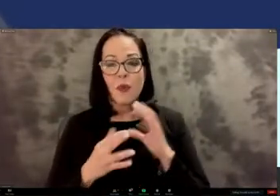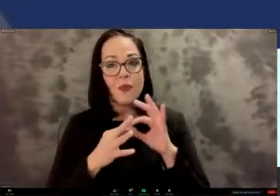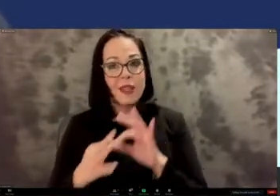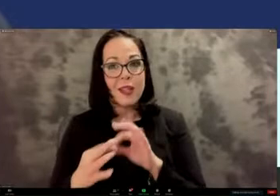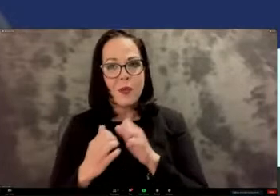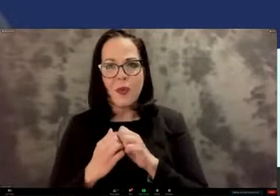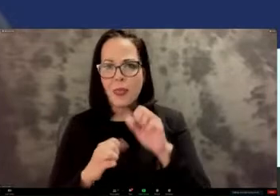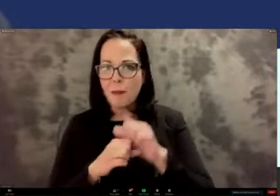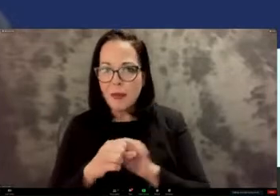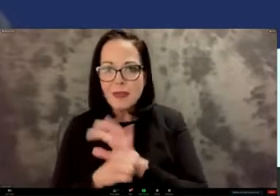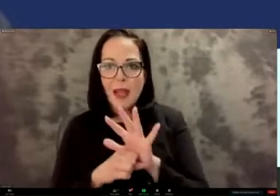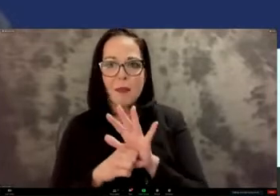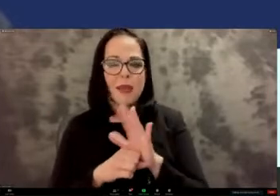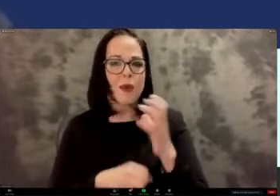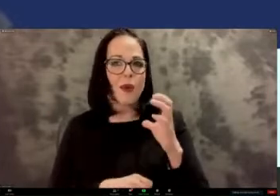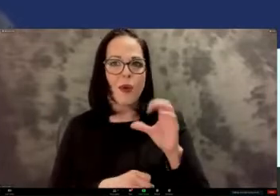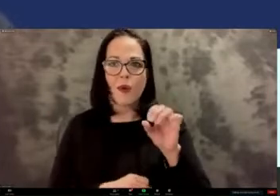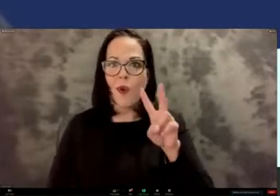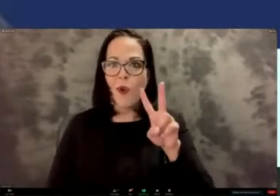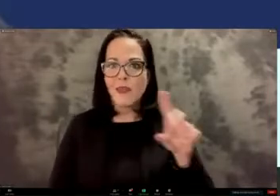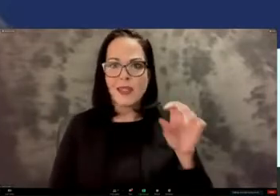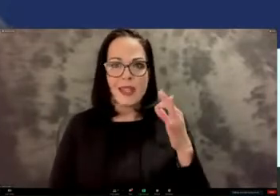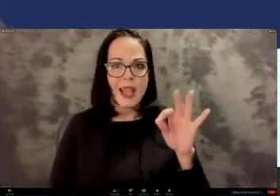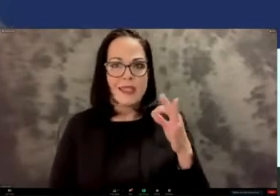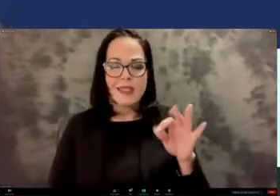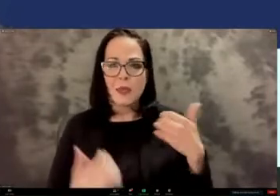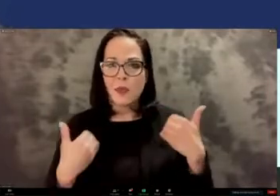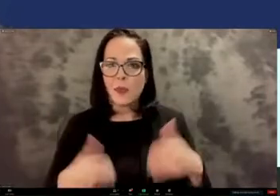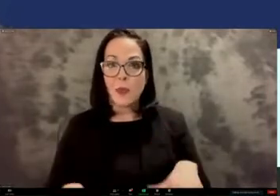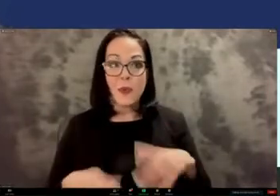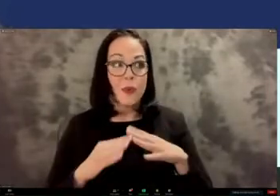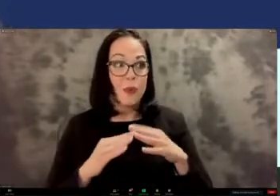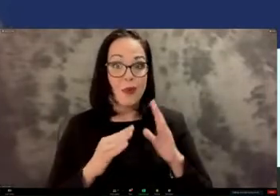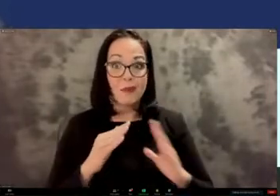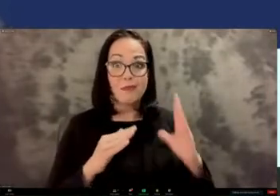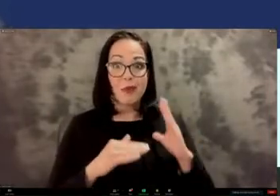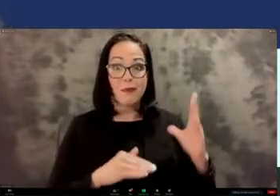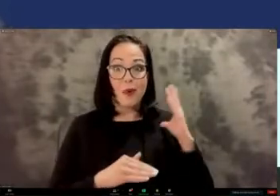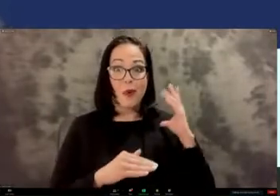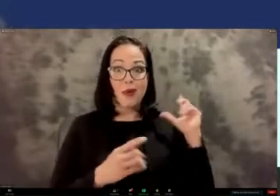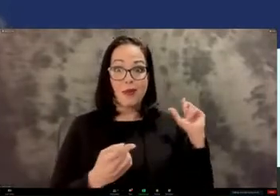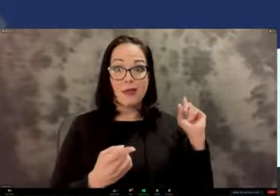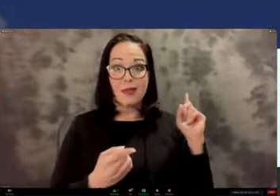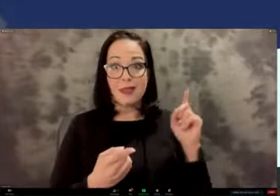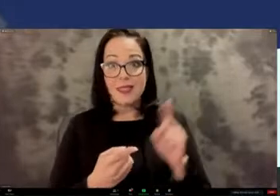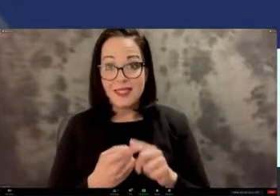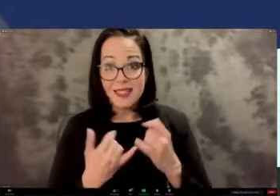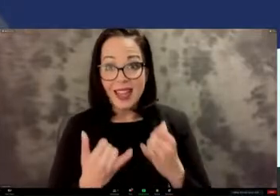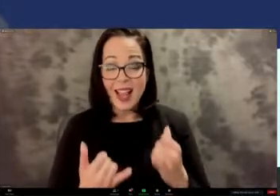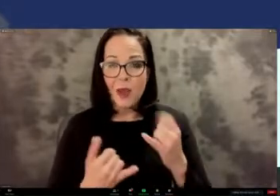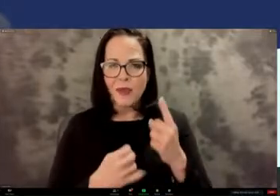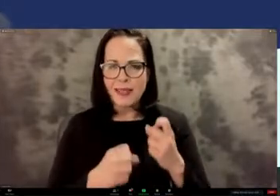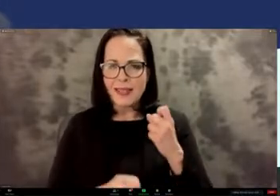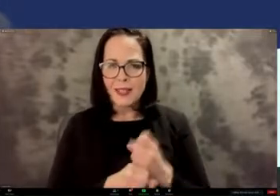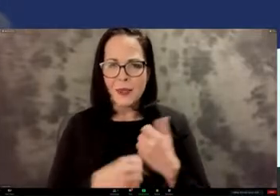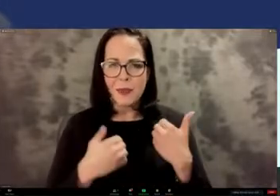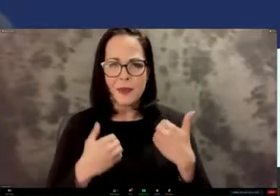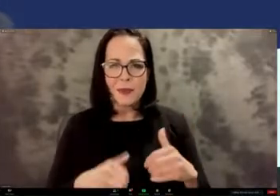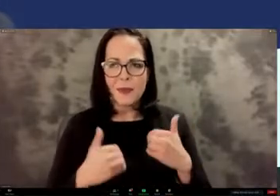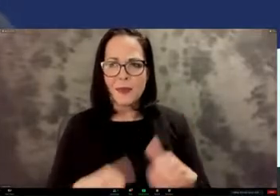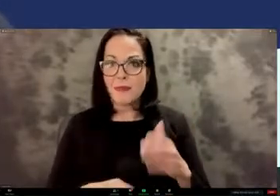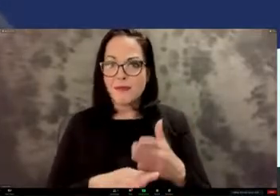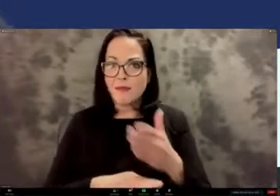and COVID-19, we have come really so far from where we were just a year ago. But on the other hand,